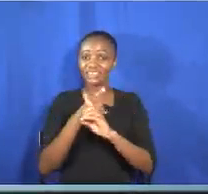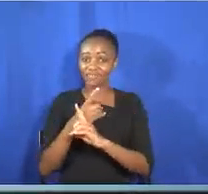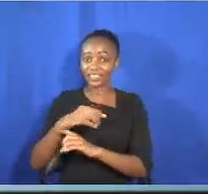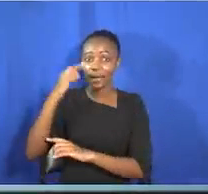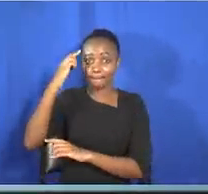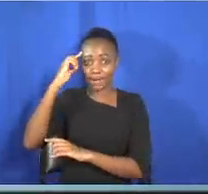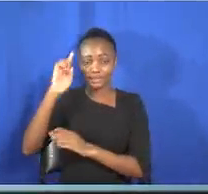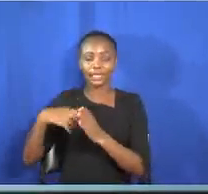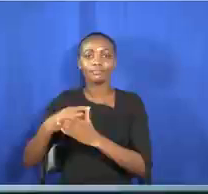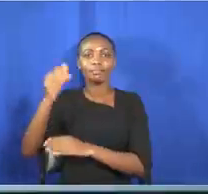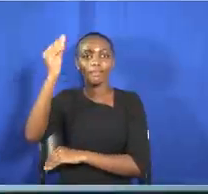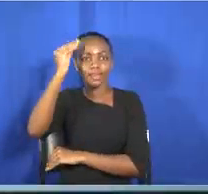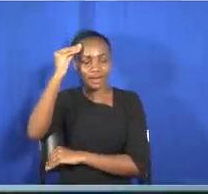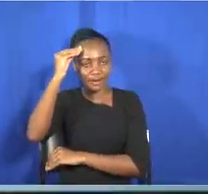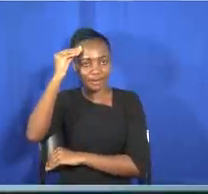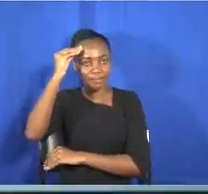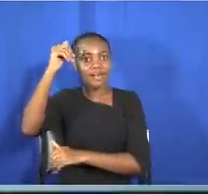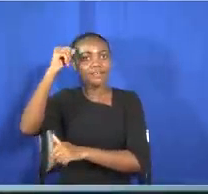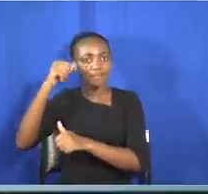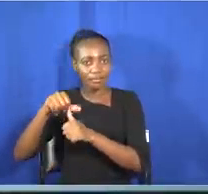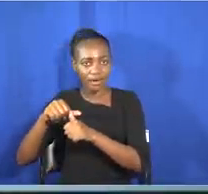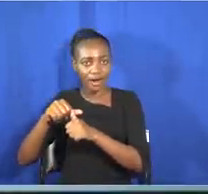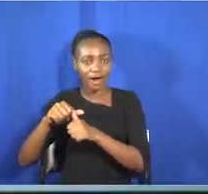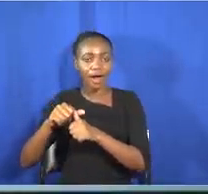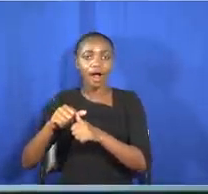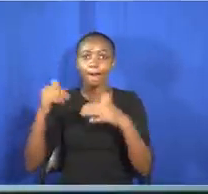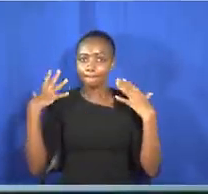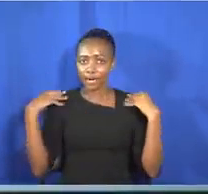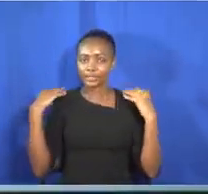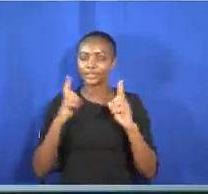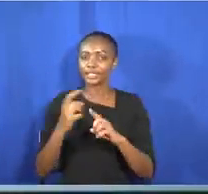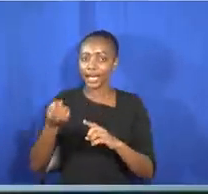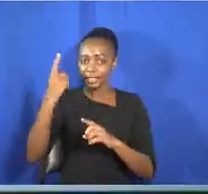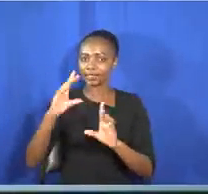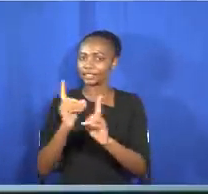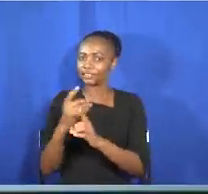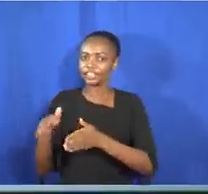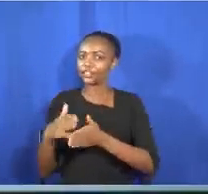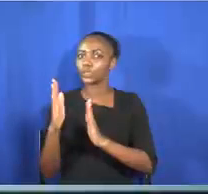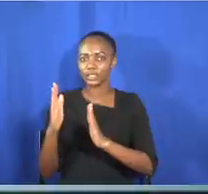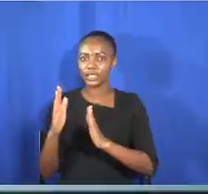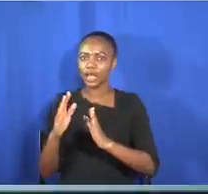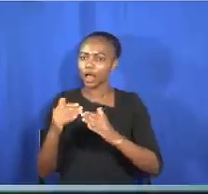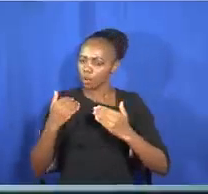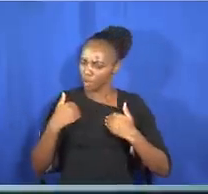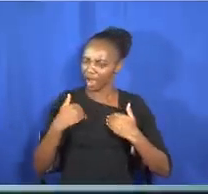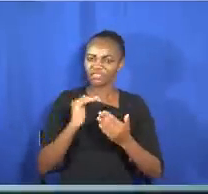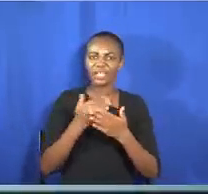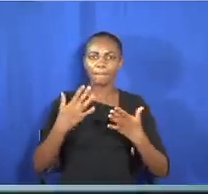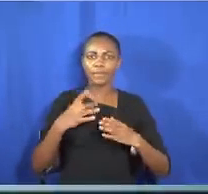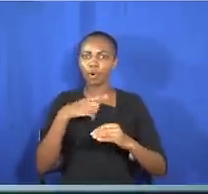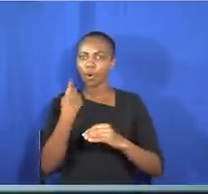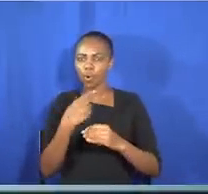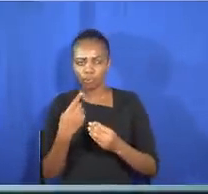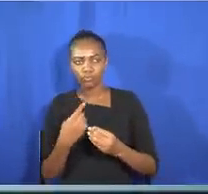possess different kinds of minds and therefore learn, remember, perform, and understand in different ways. So there are